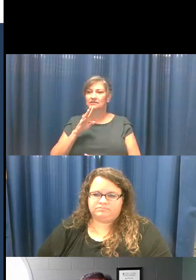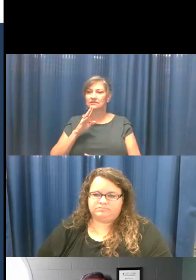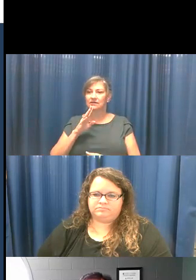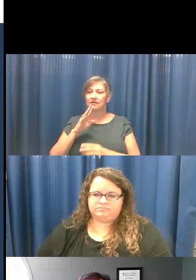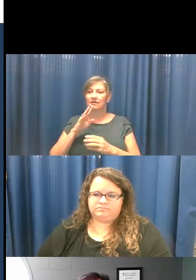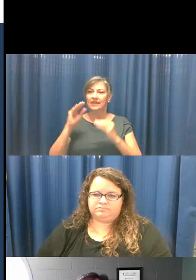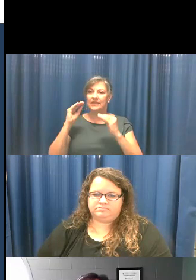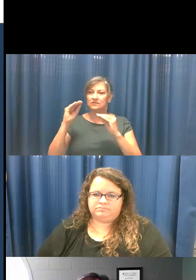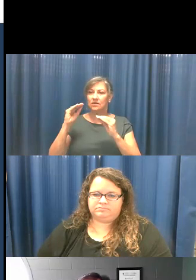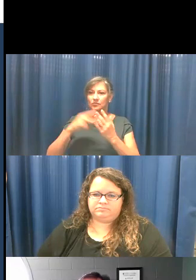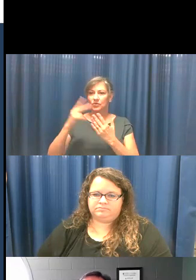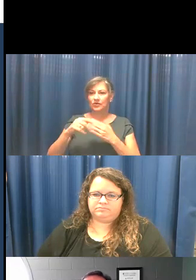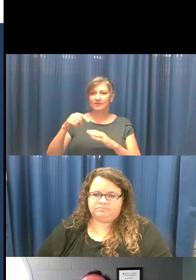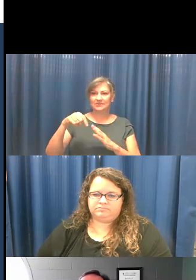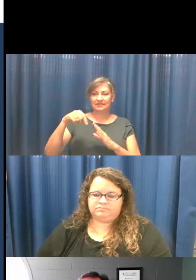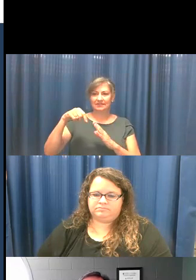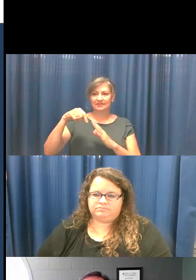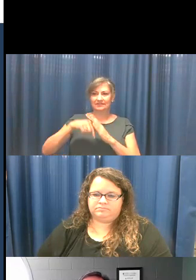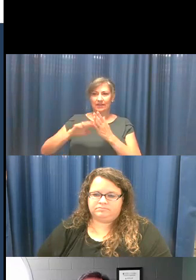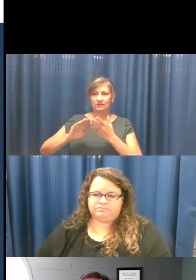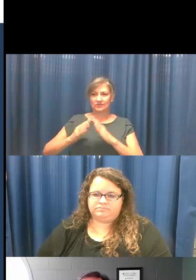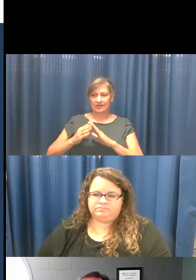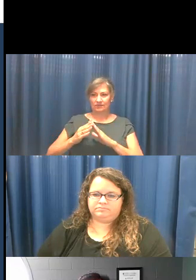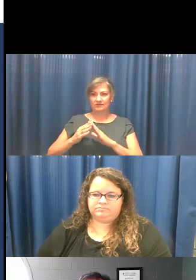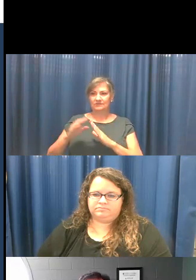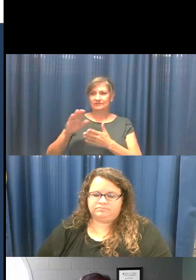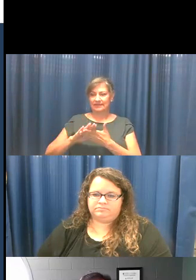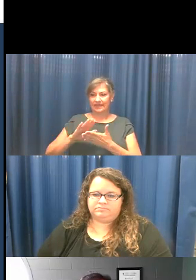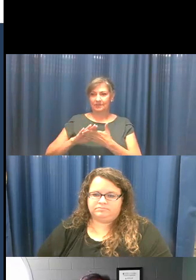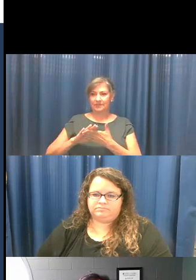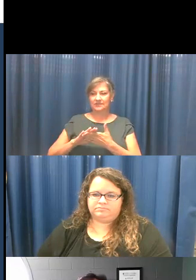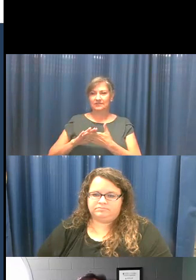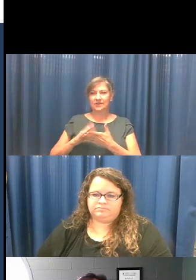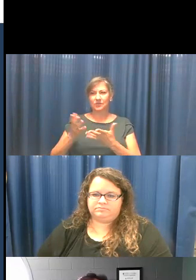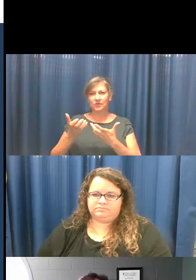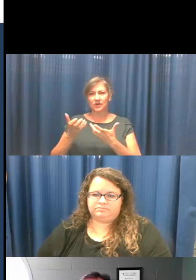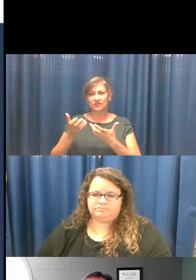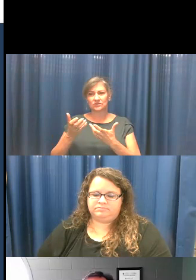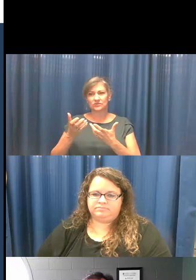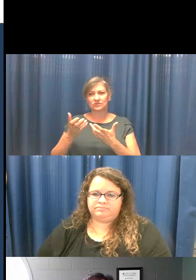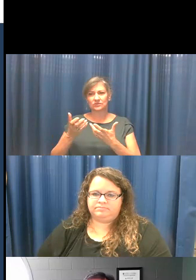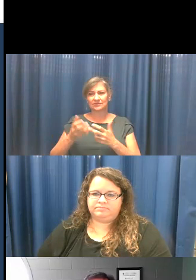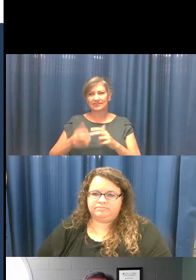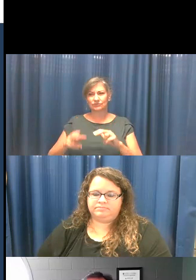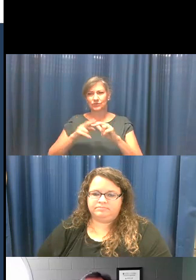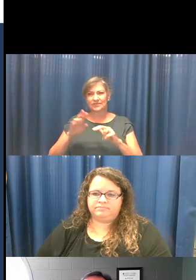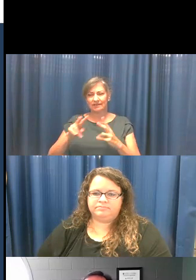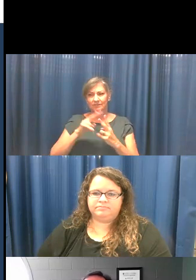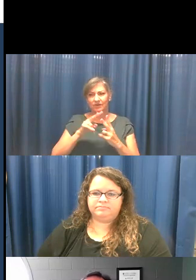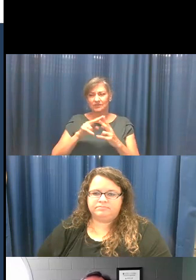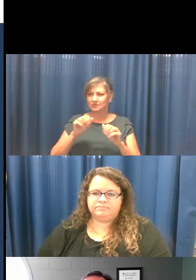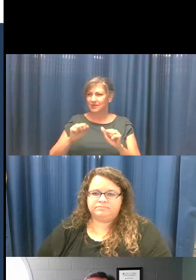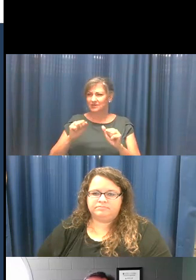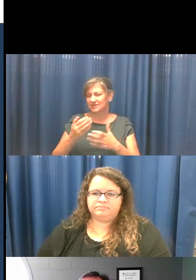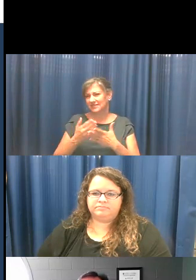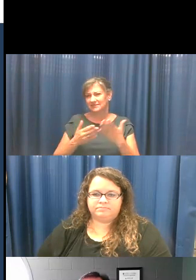studio campus over the summer, and we're looking at ways to really further this partnership and the possibility of some sort